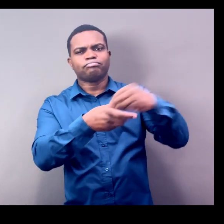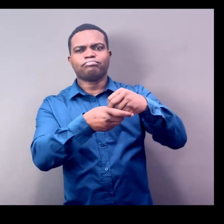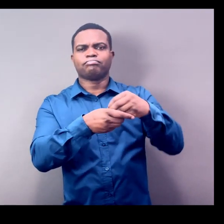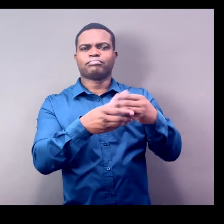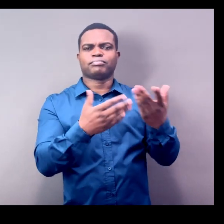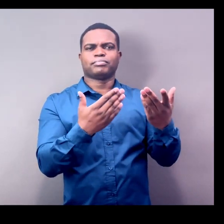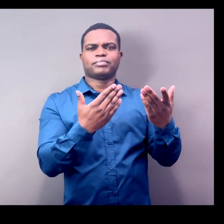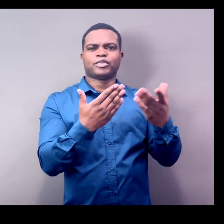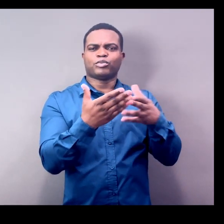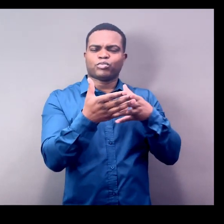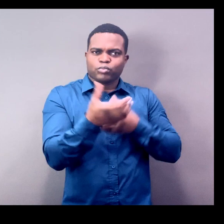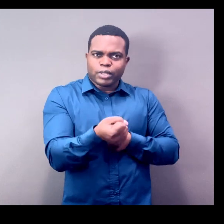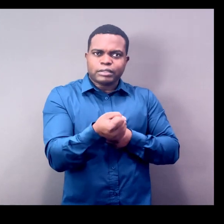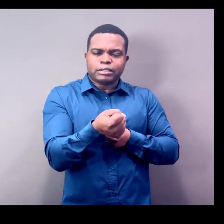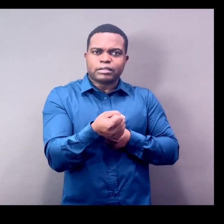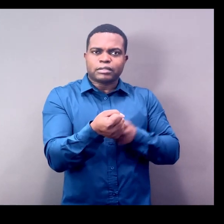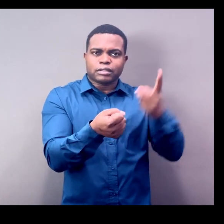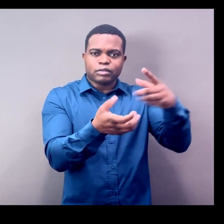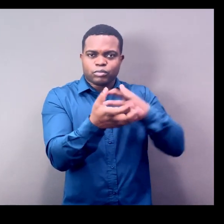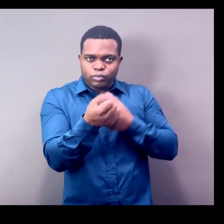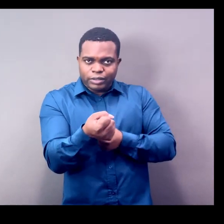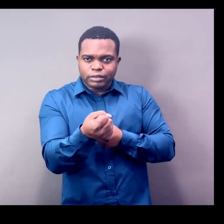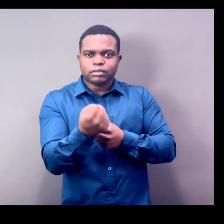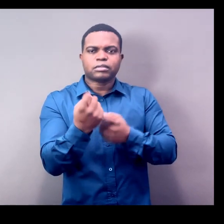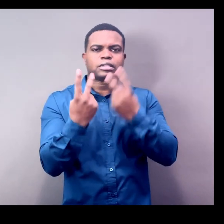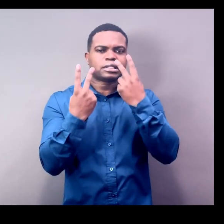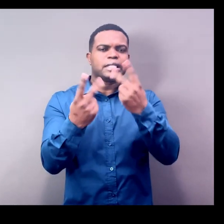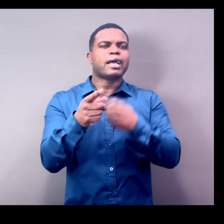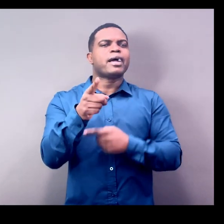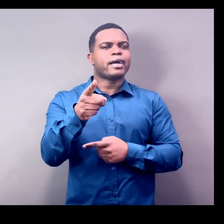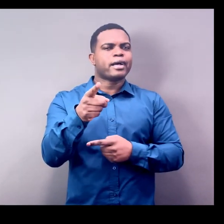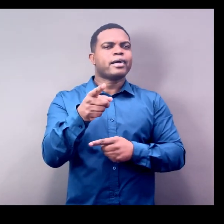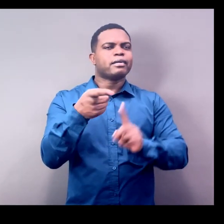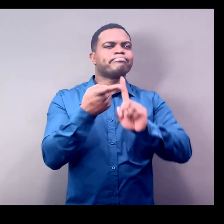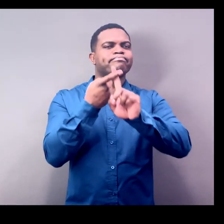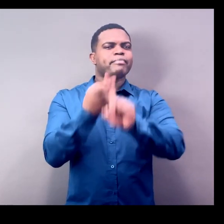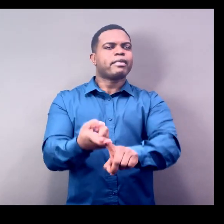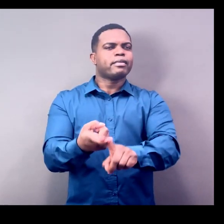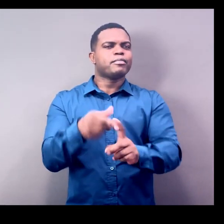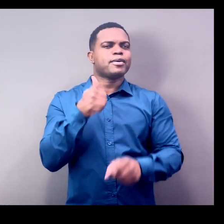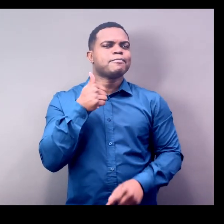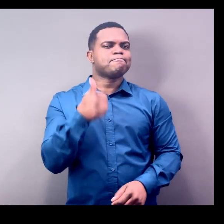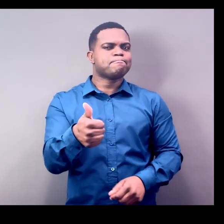stakeholders will trust you and they will see you as someone that is credible.